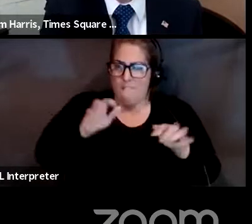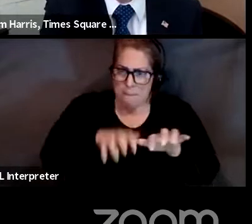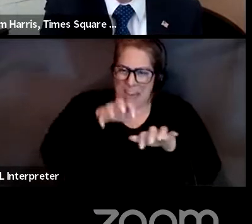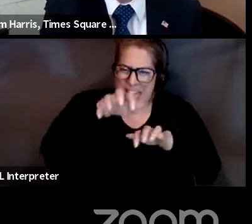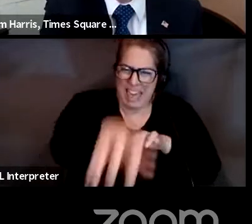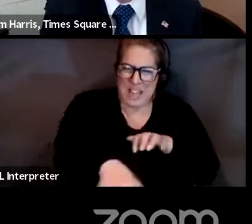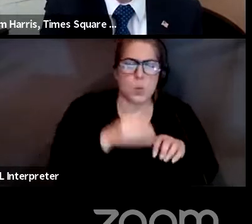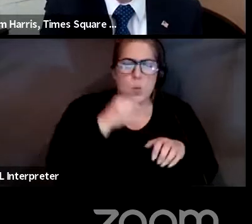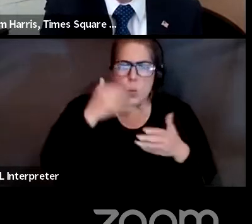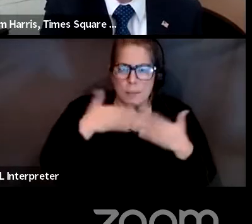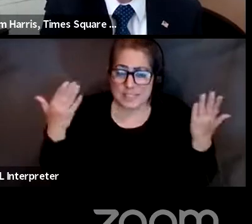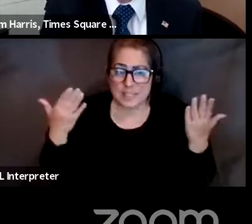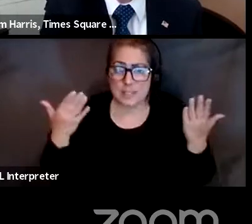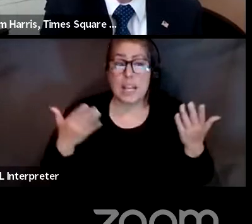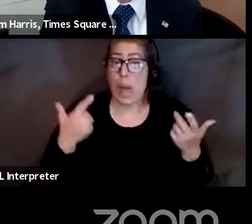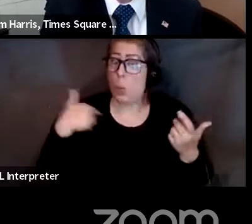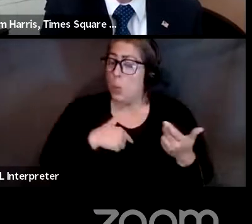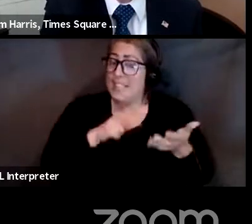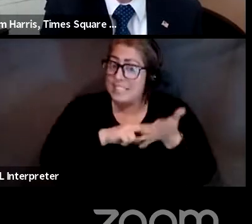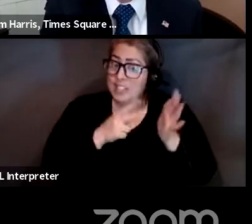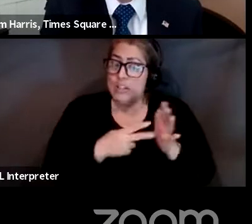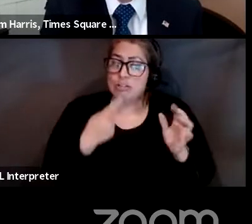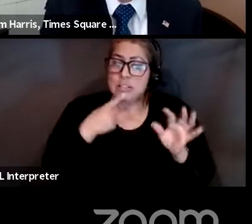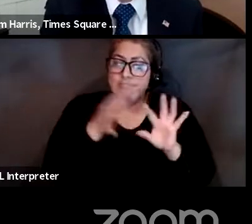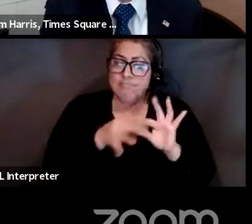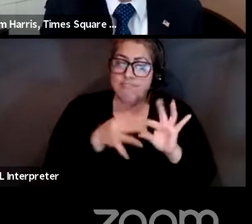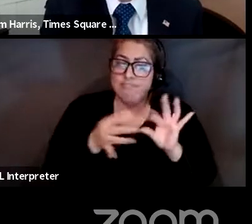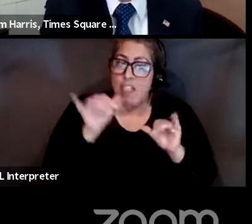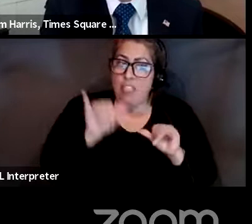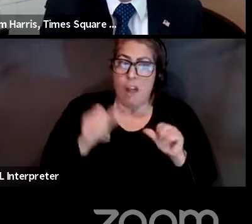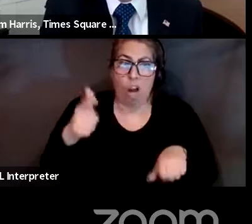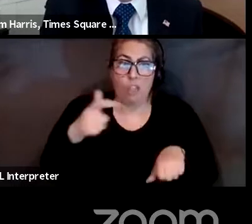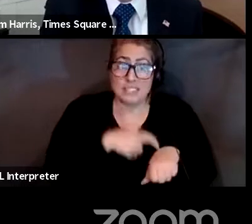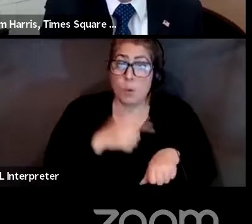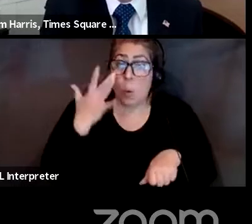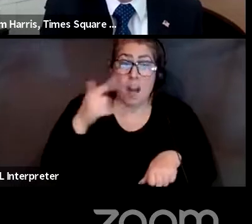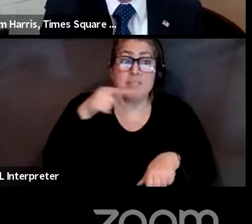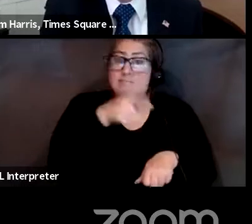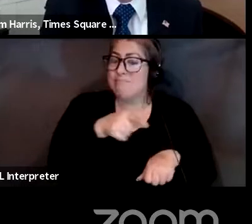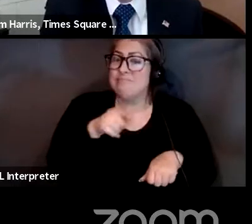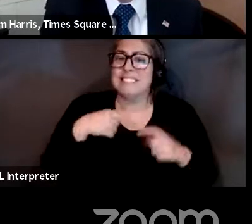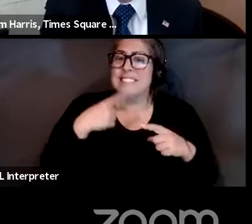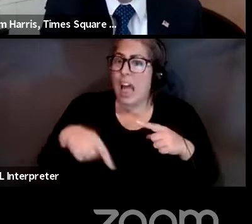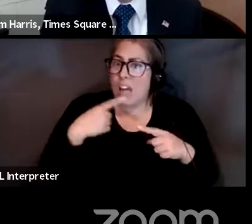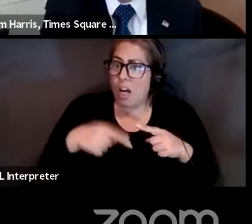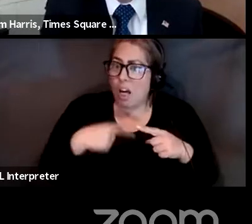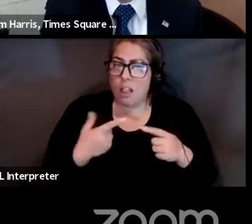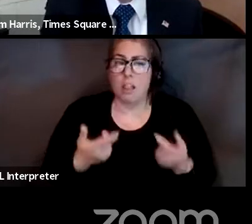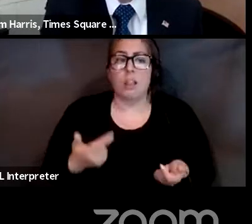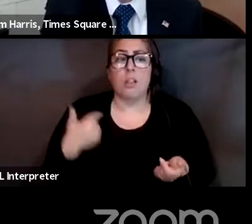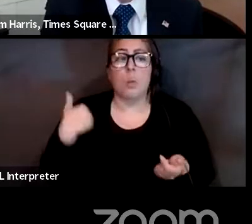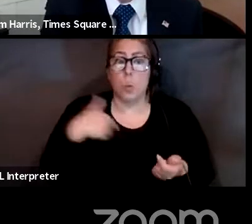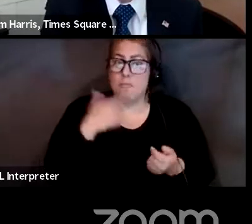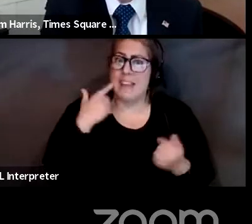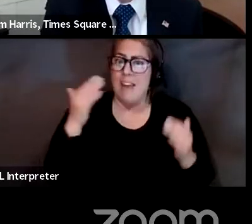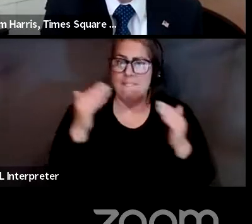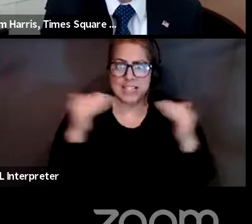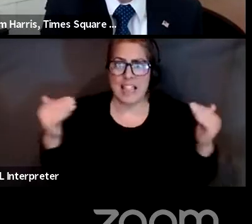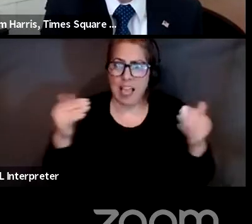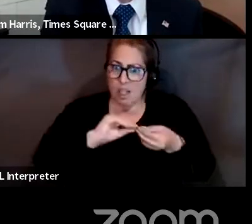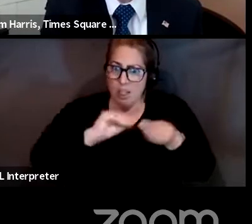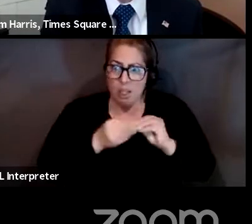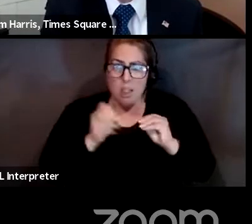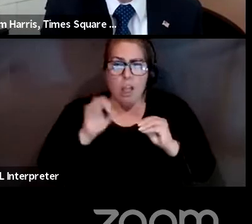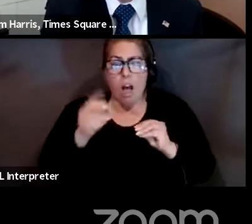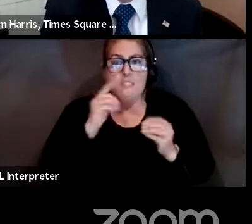saying that because that is really what it is. It is a cycle. We've been at a level of mass homelessness for a long time